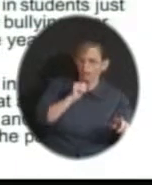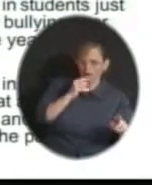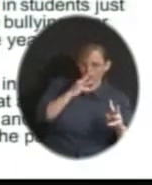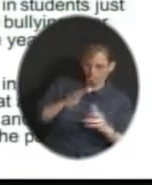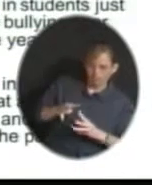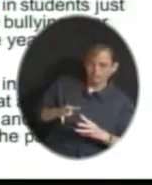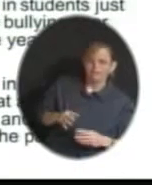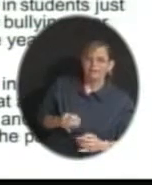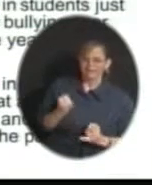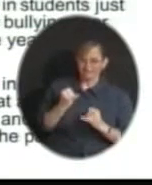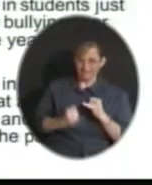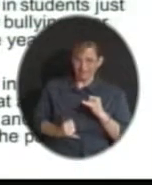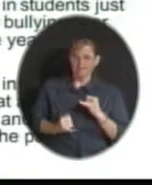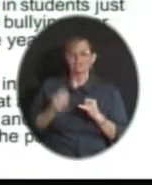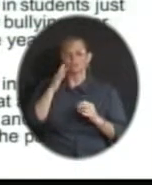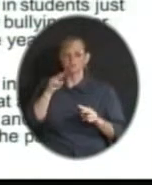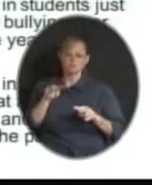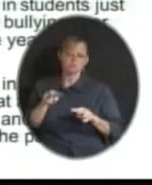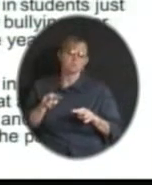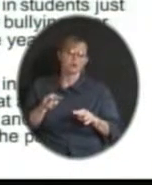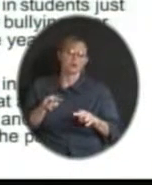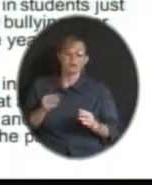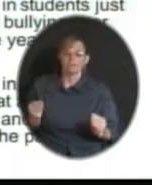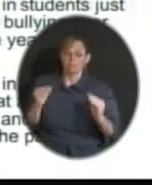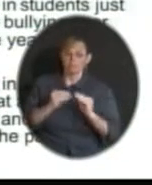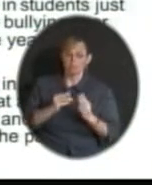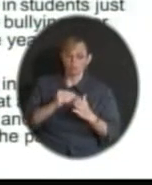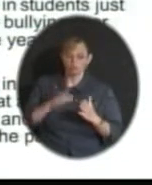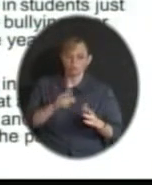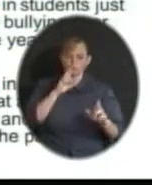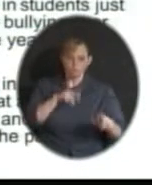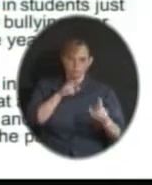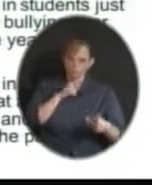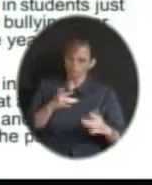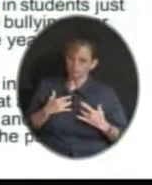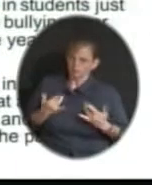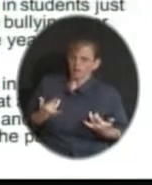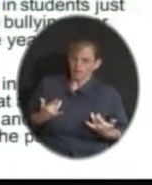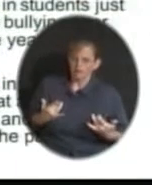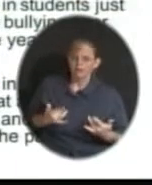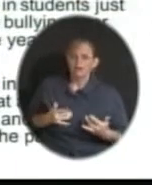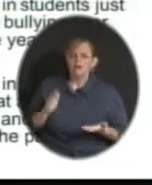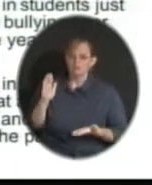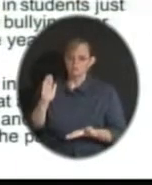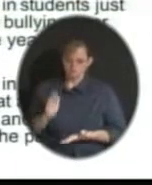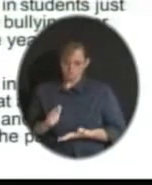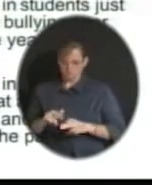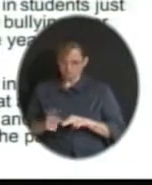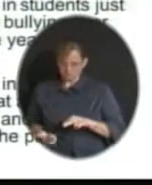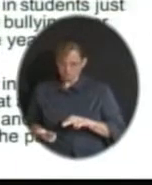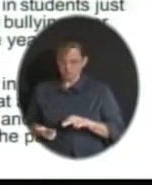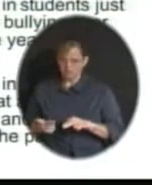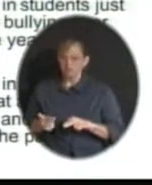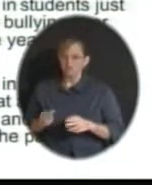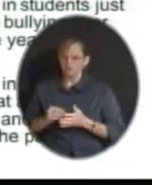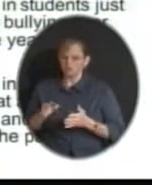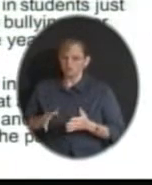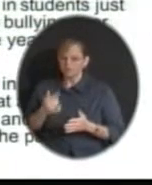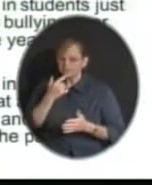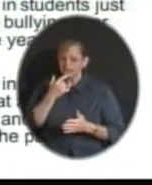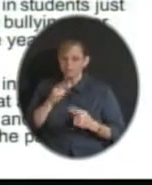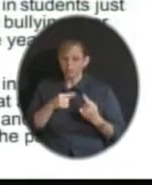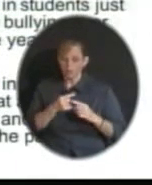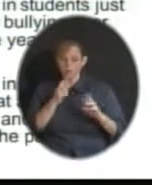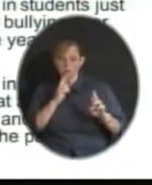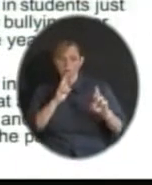little bit. We have seen we have more students reporting, very exciting. We've seen a decrease in students now that say that when they do